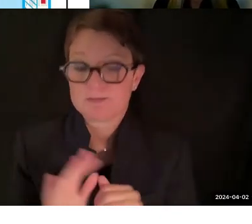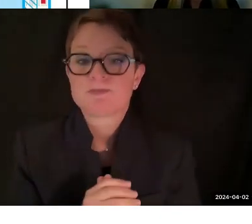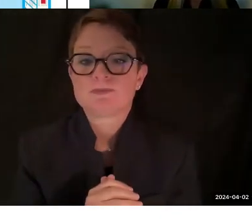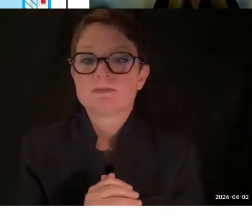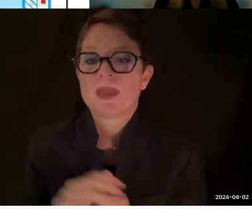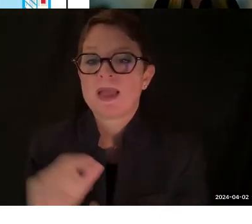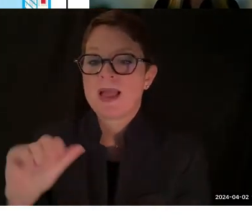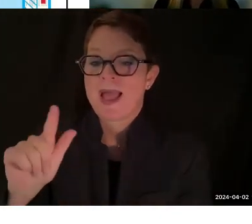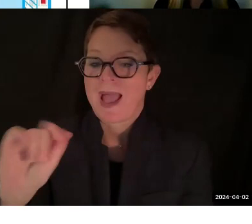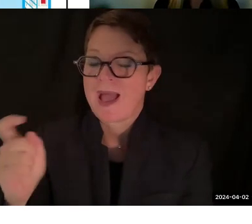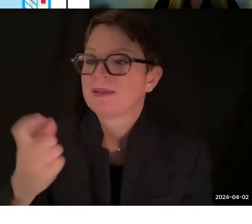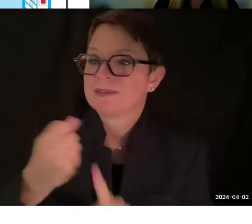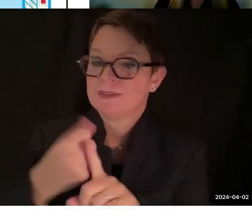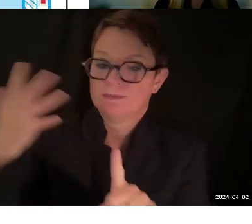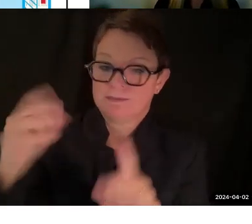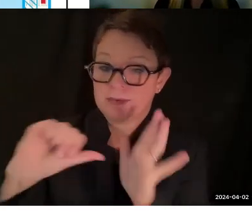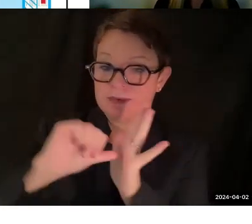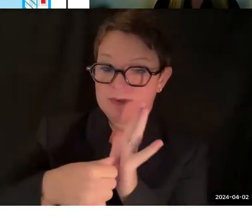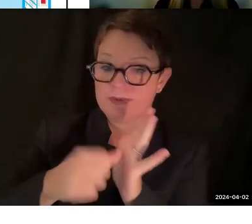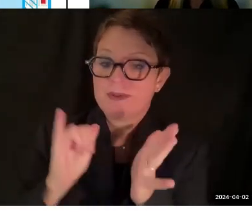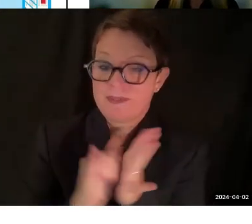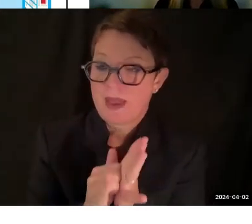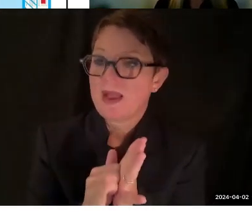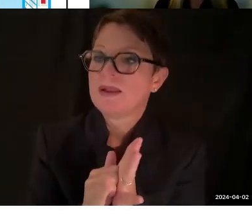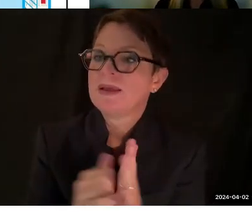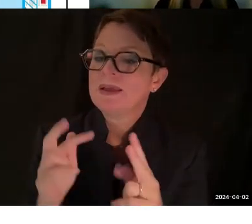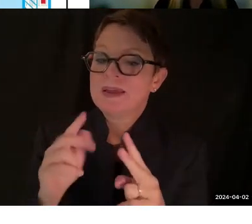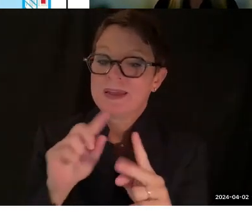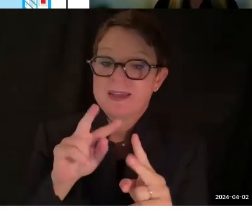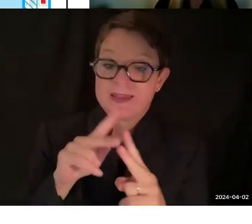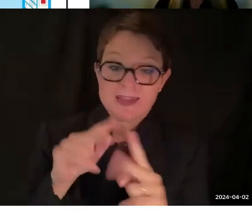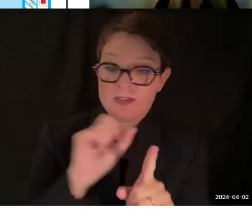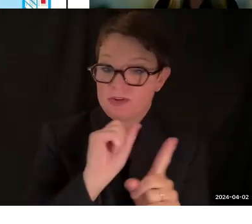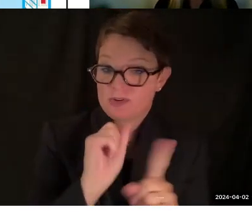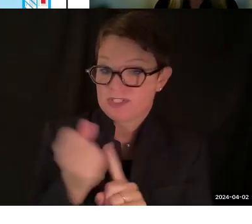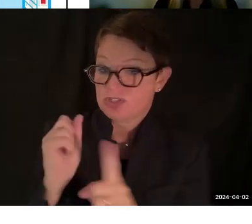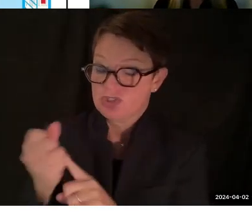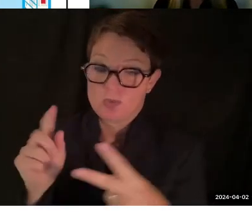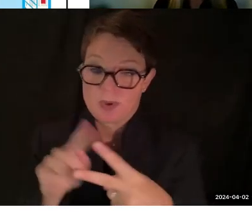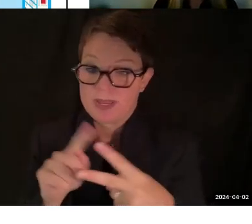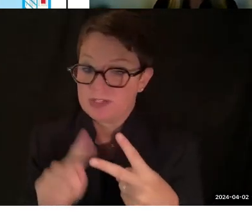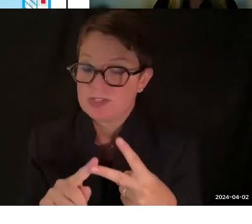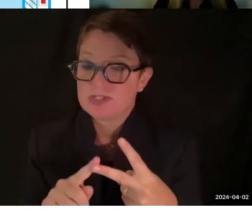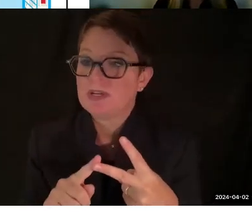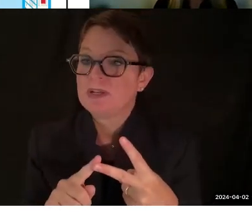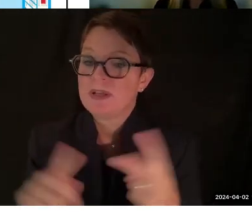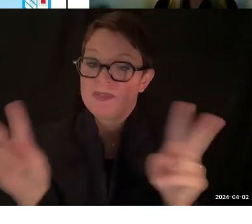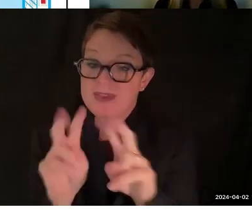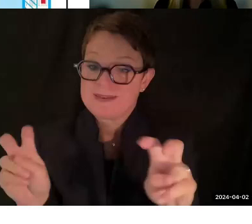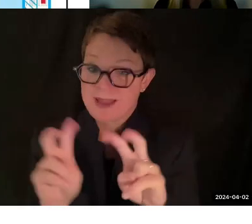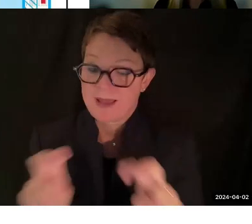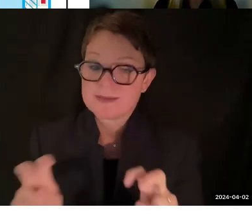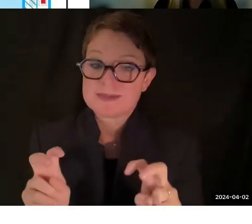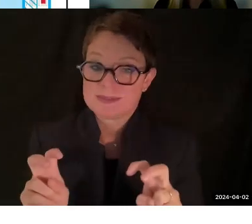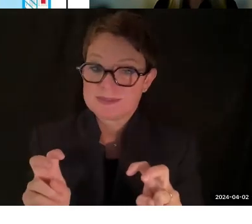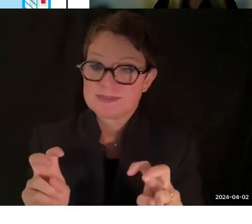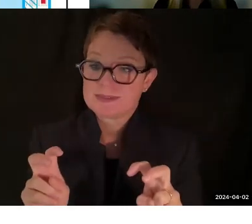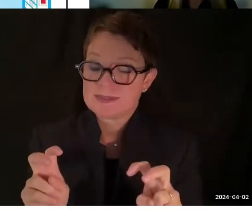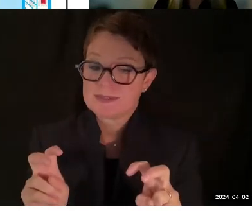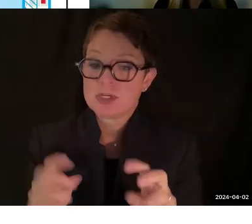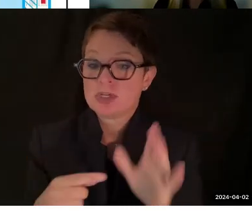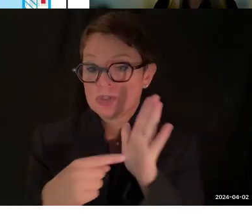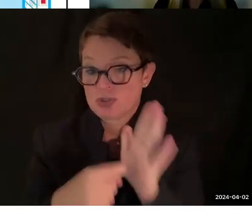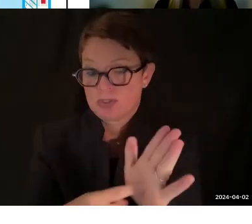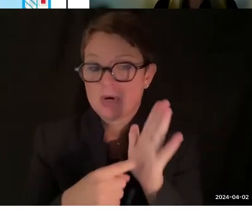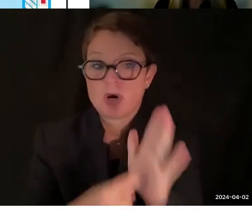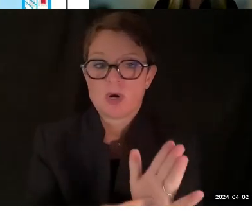Yeah, and Alex, just to reiterate that either of these situations, the analysis shows